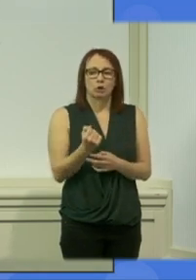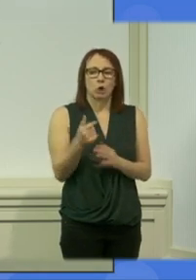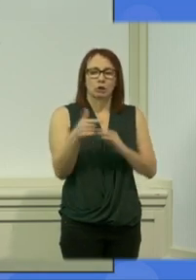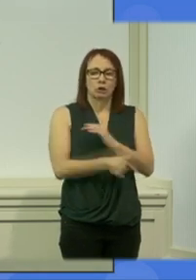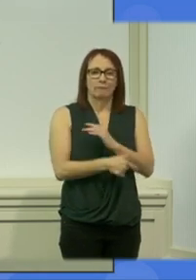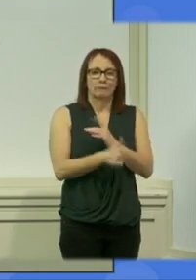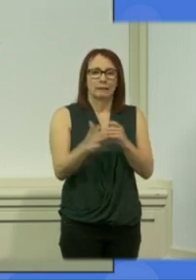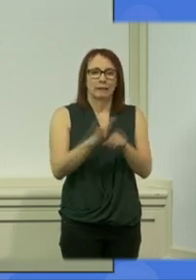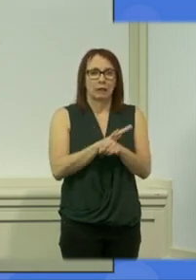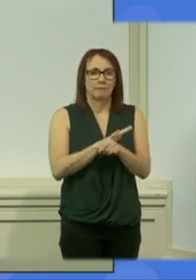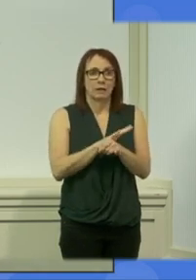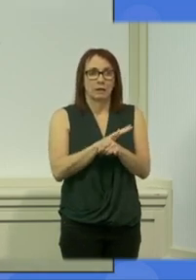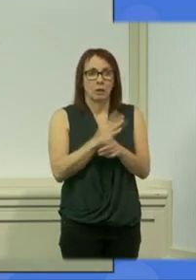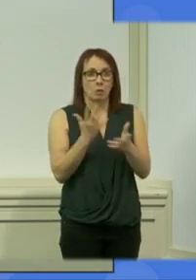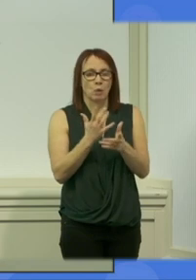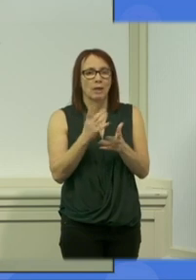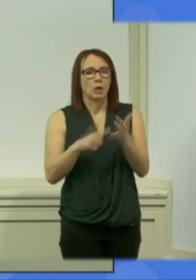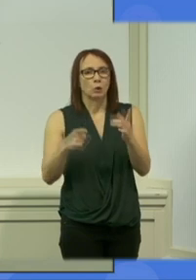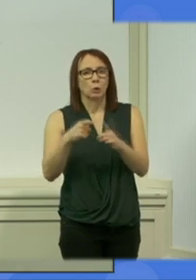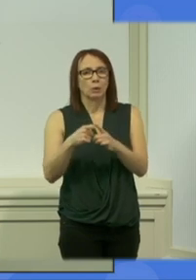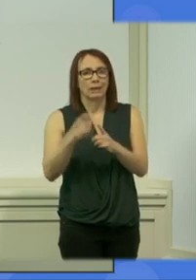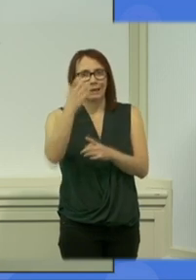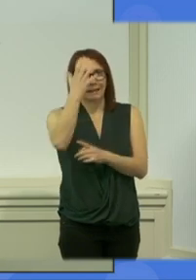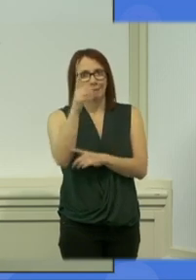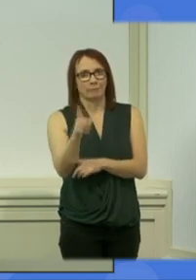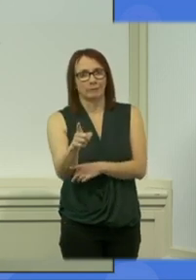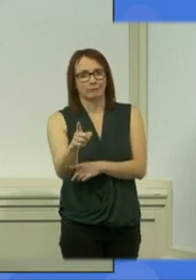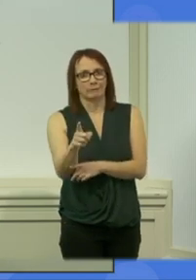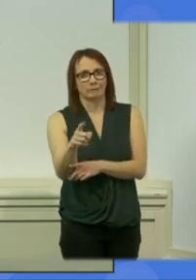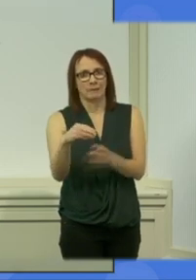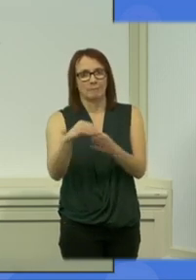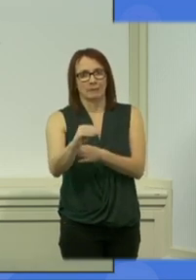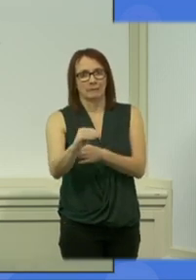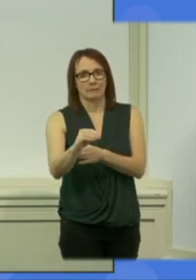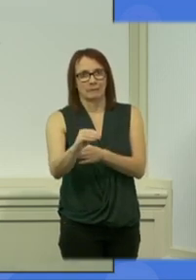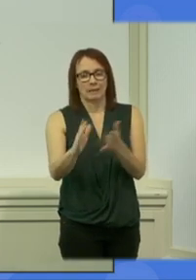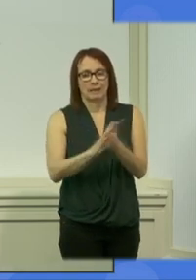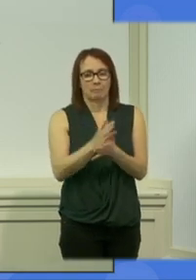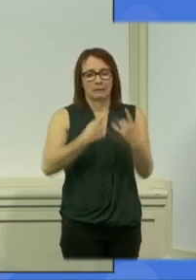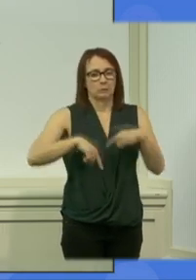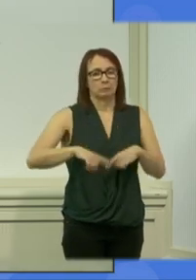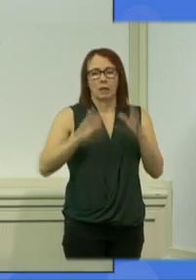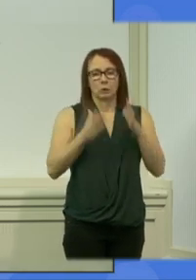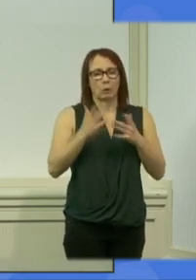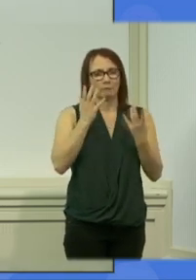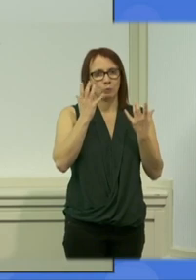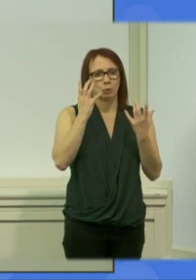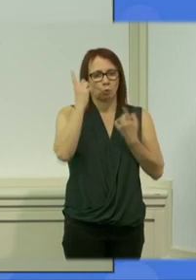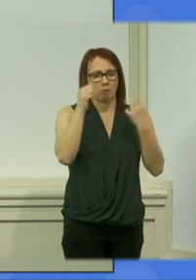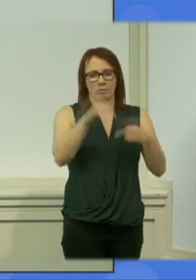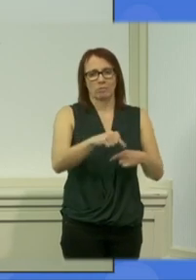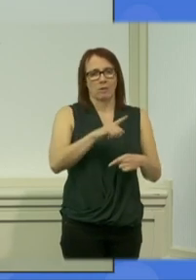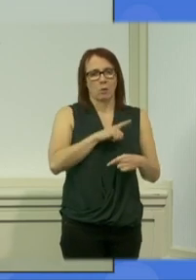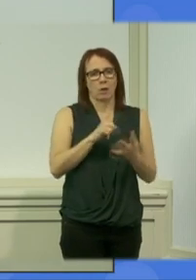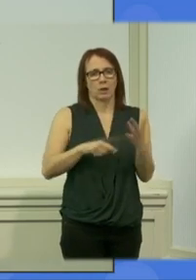government. So Scotland doesn't need to worry about the deficit at the moment because it's